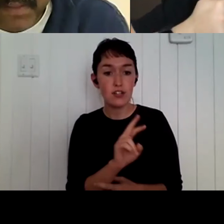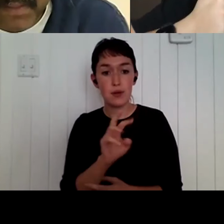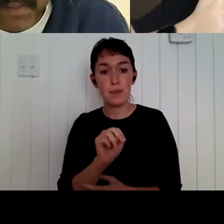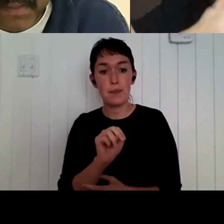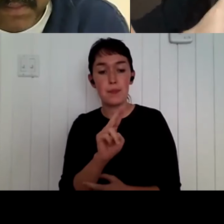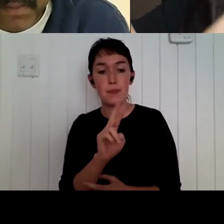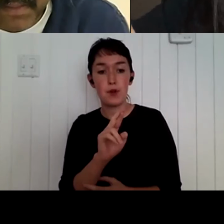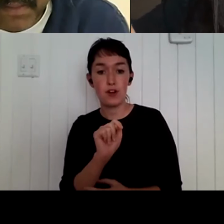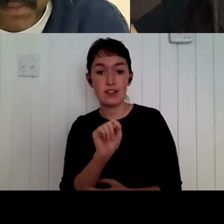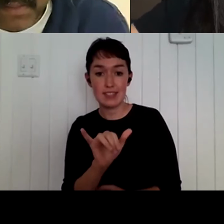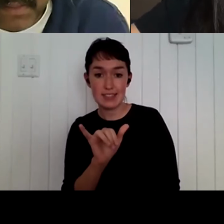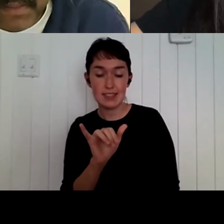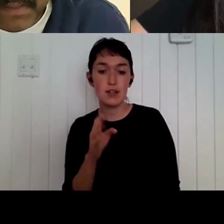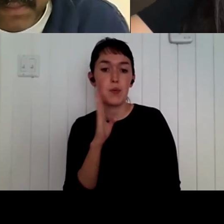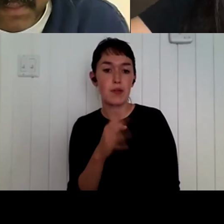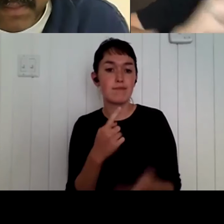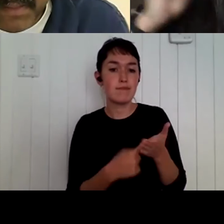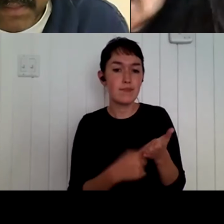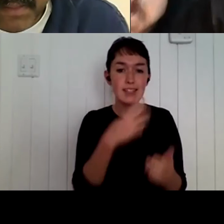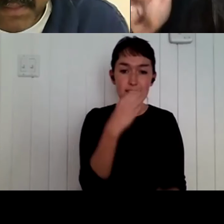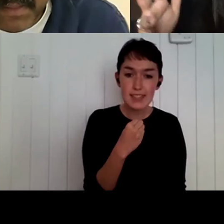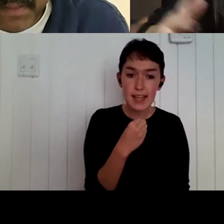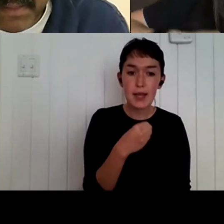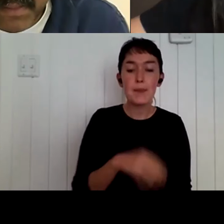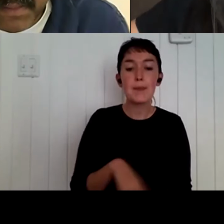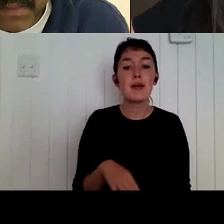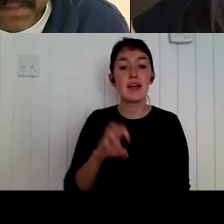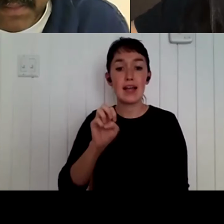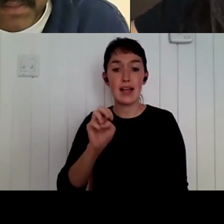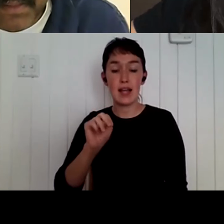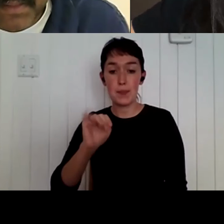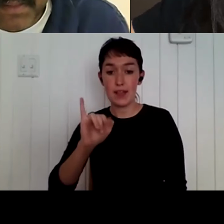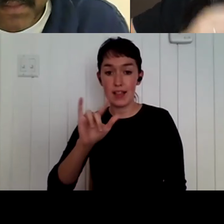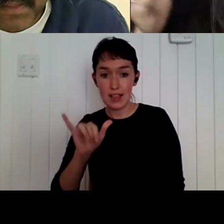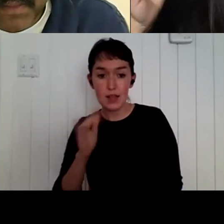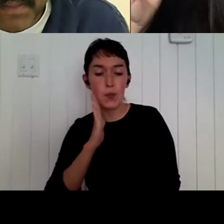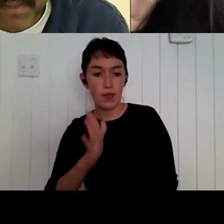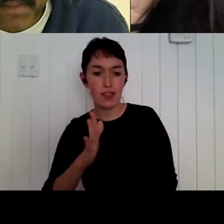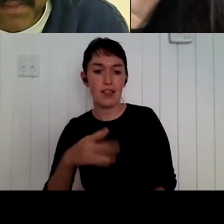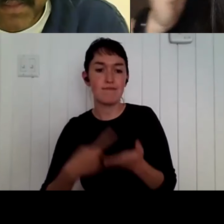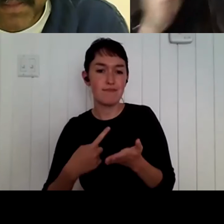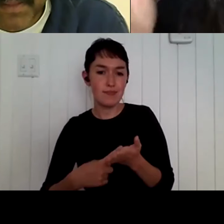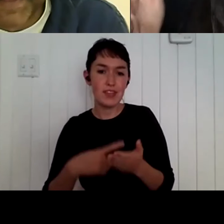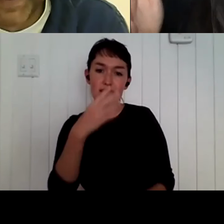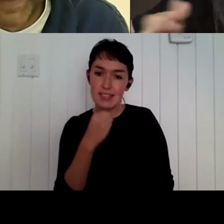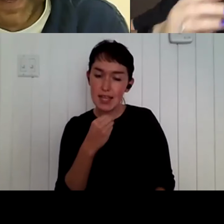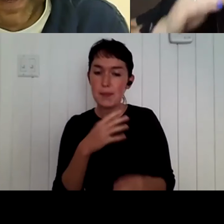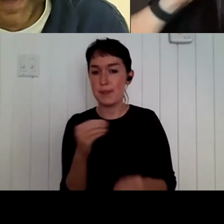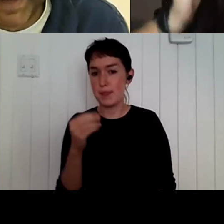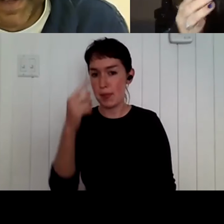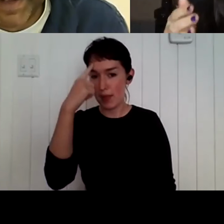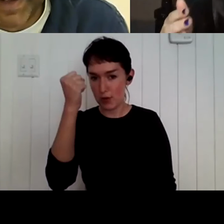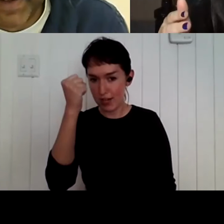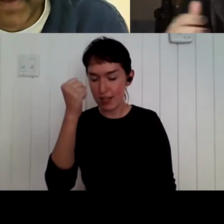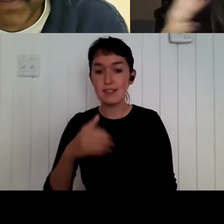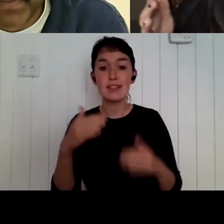sleep, and then Dr. Cowan introduce some more sleep and memory, and then we're going to have questions. So